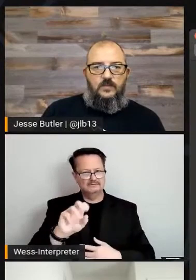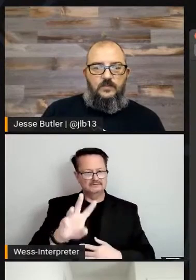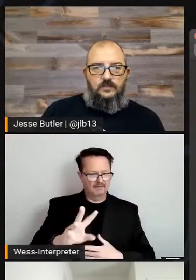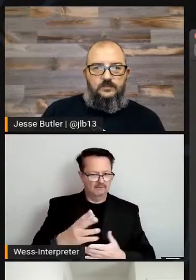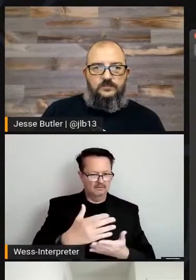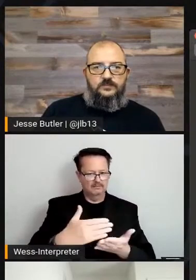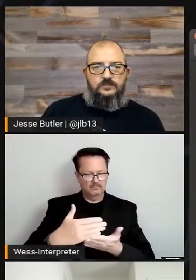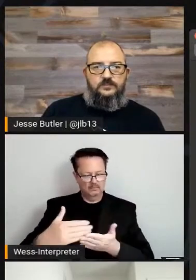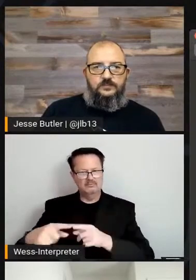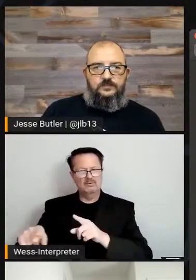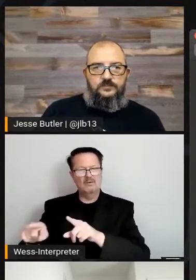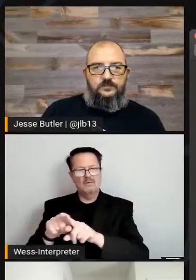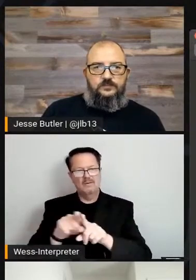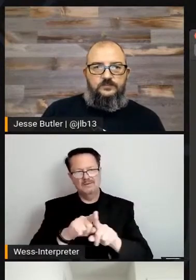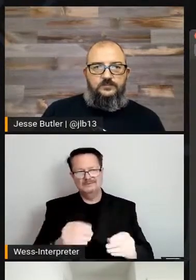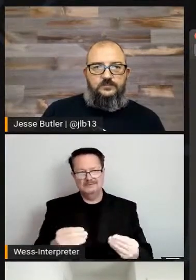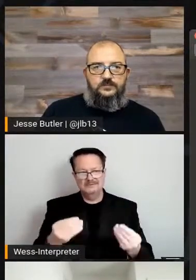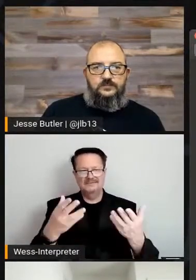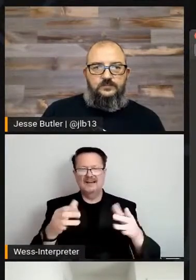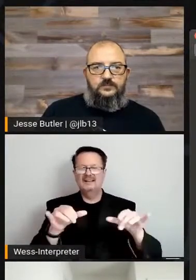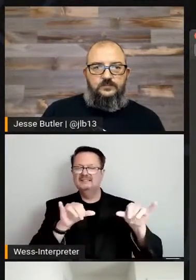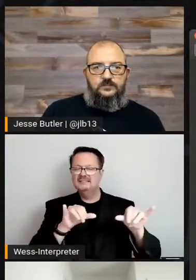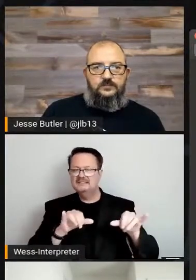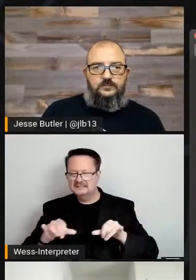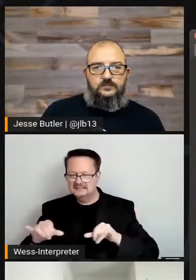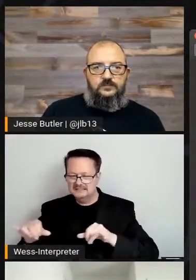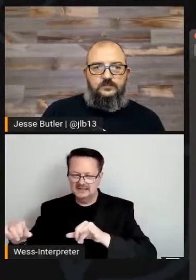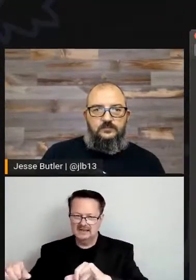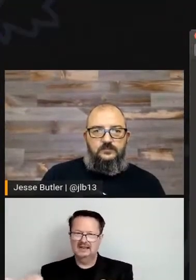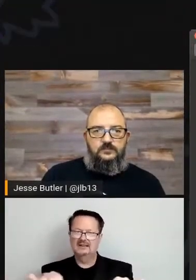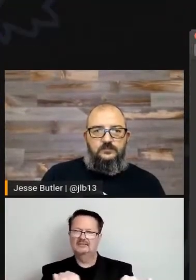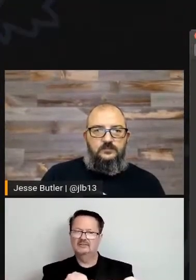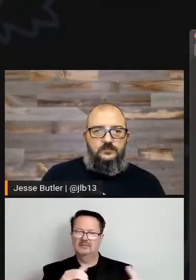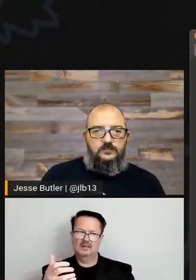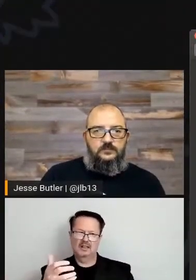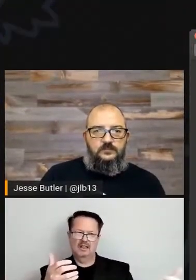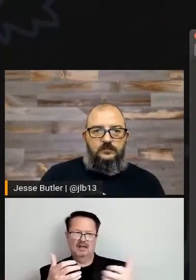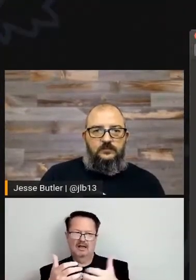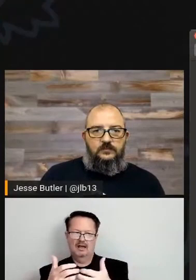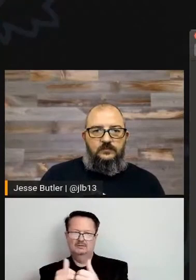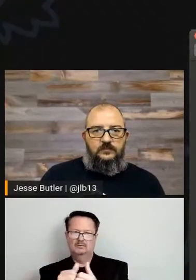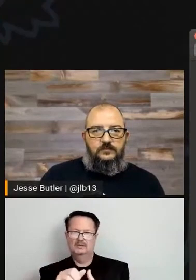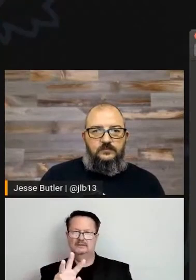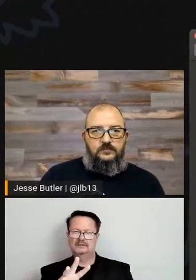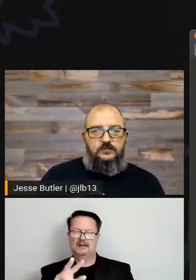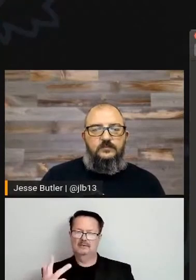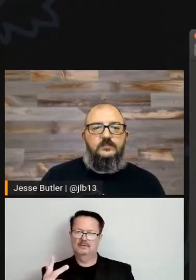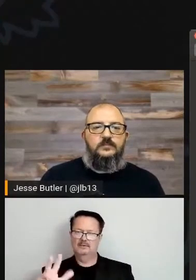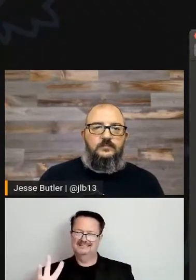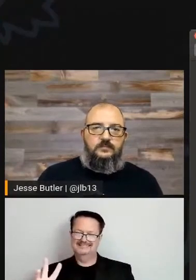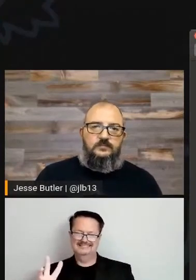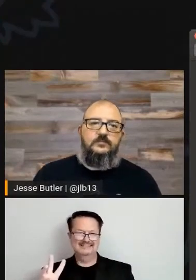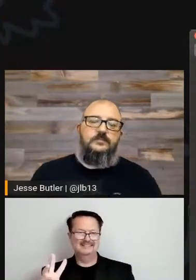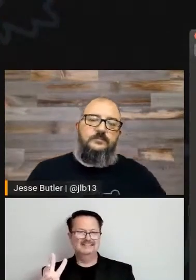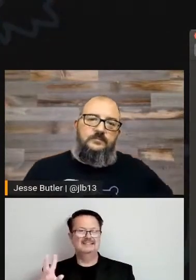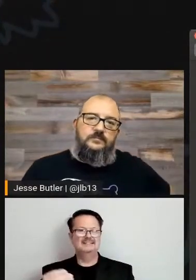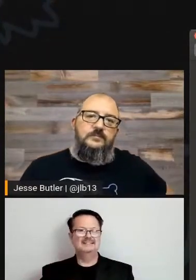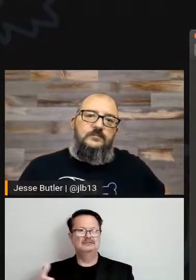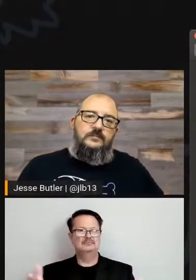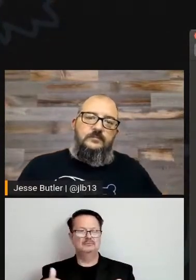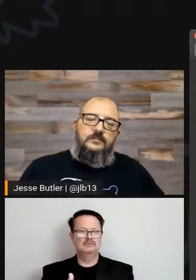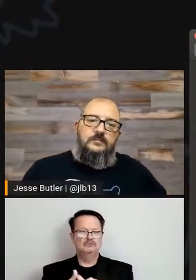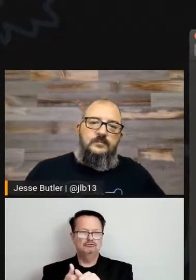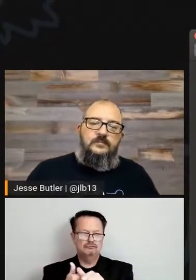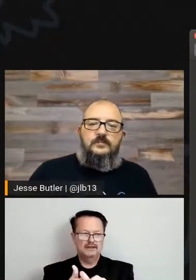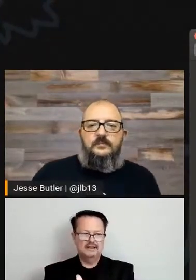but also actually providing a standard which is aligned again with W3C's distributed tracing spec and